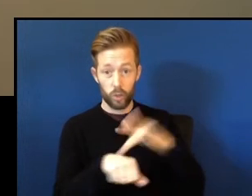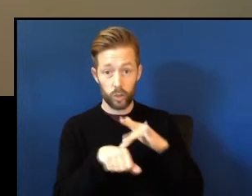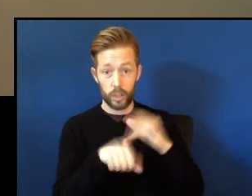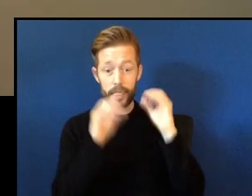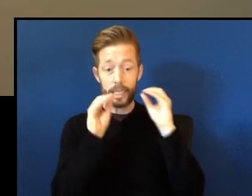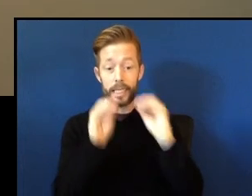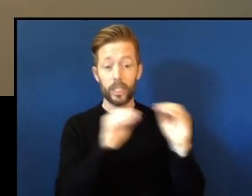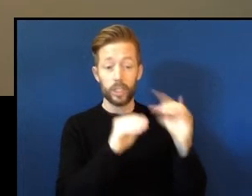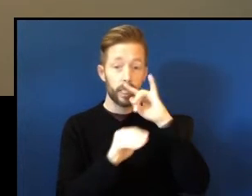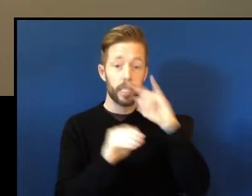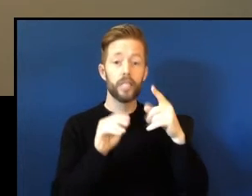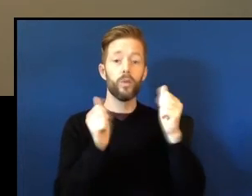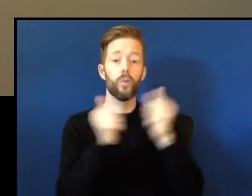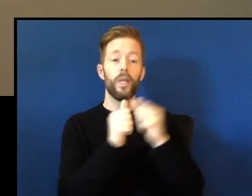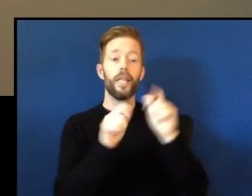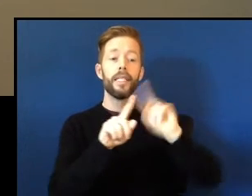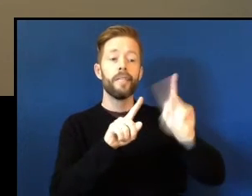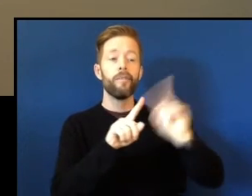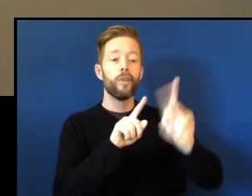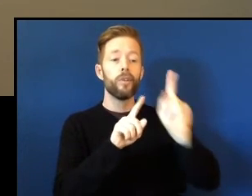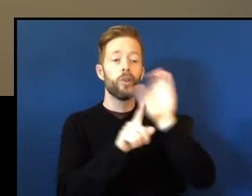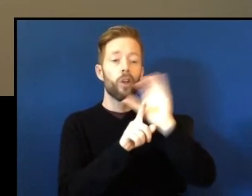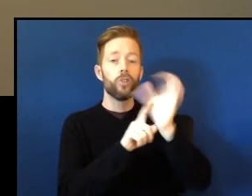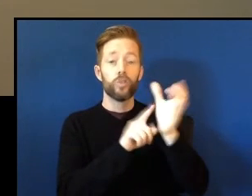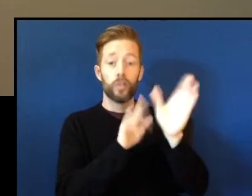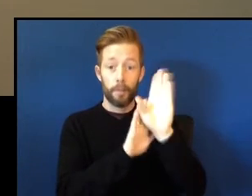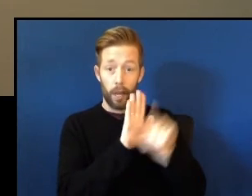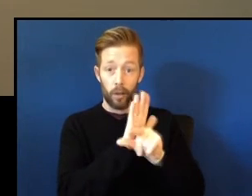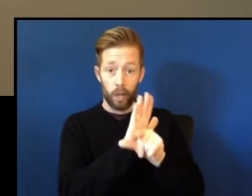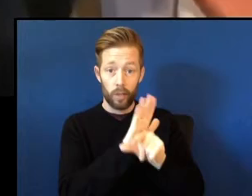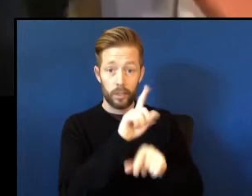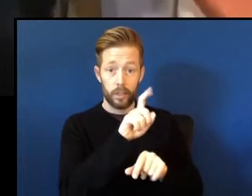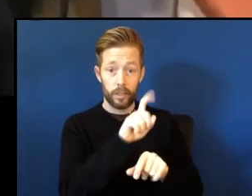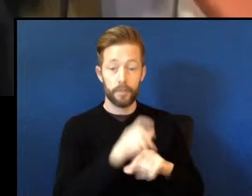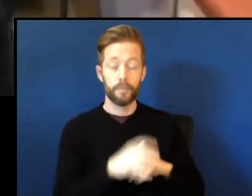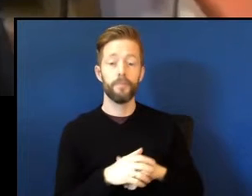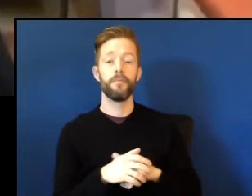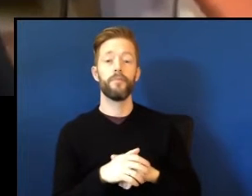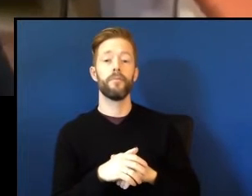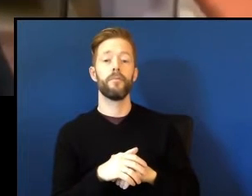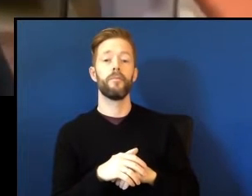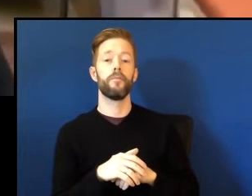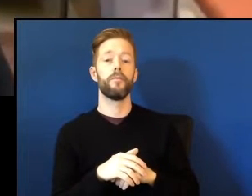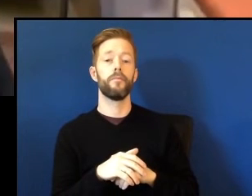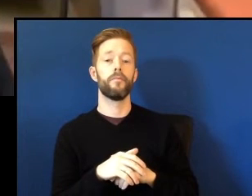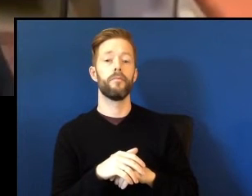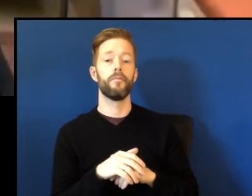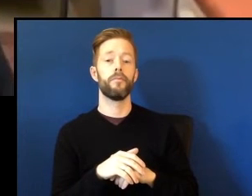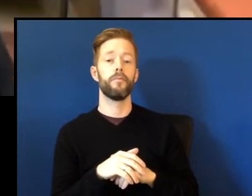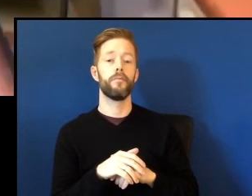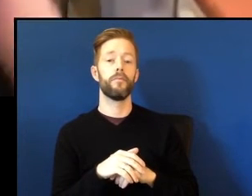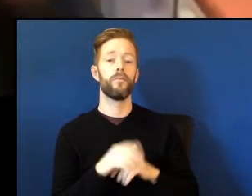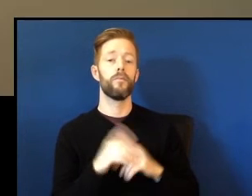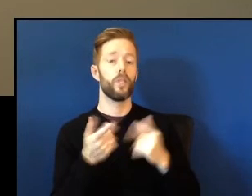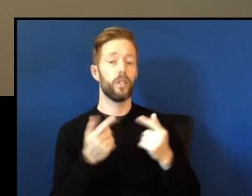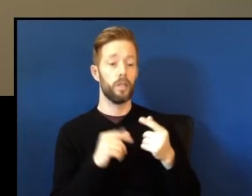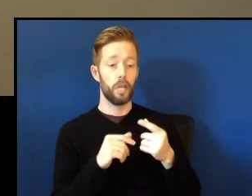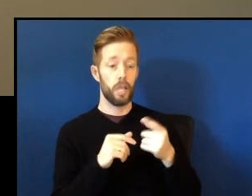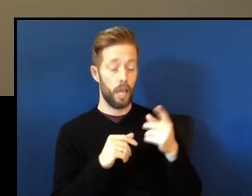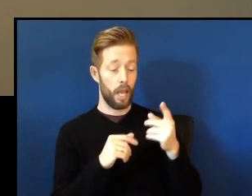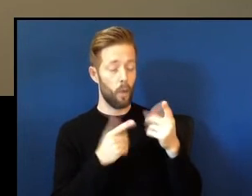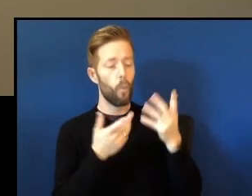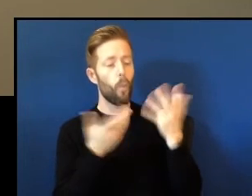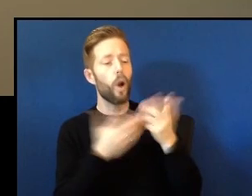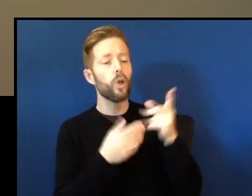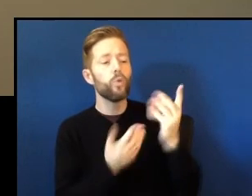from different cultural backgrounds. If there are any resources? Yes, or ones that you